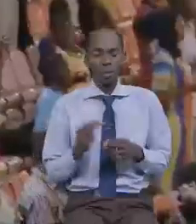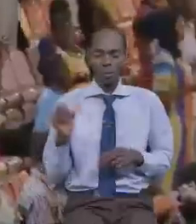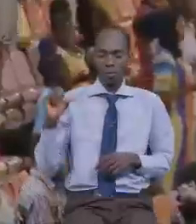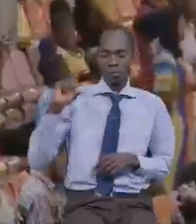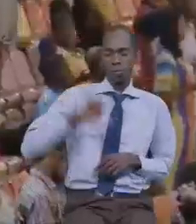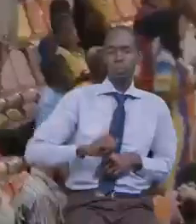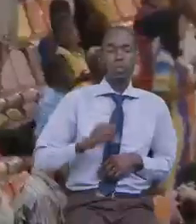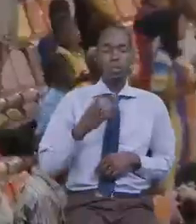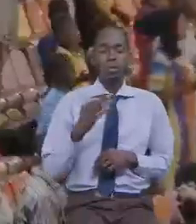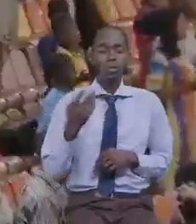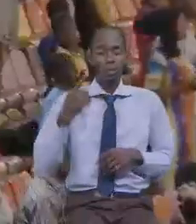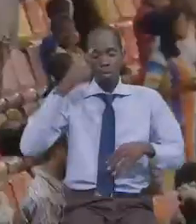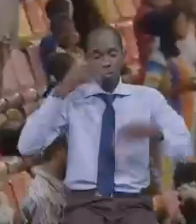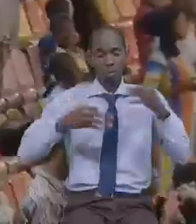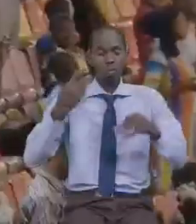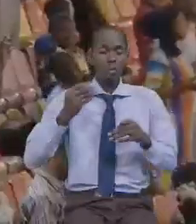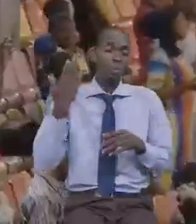the past cancelled.